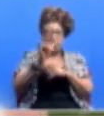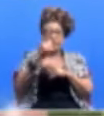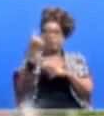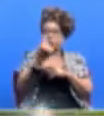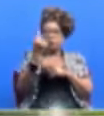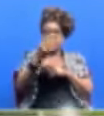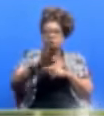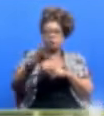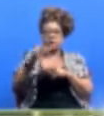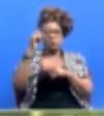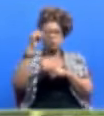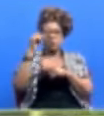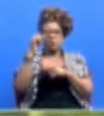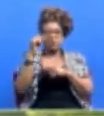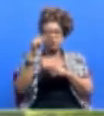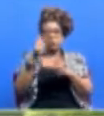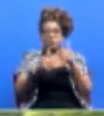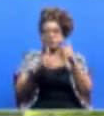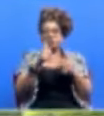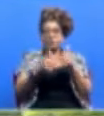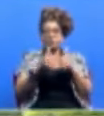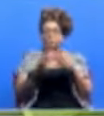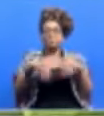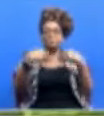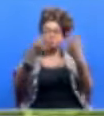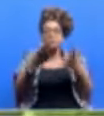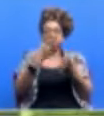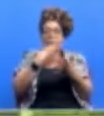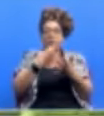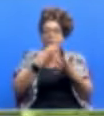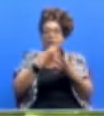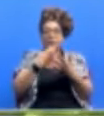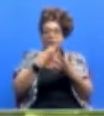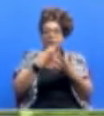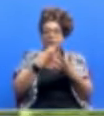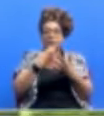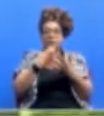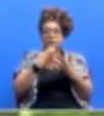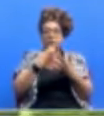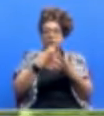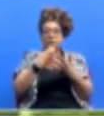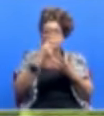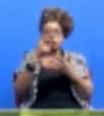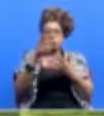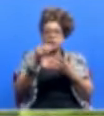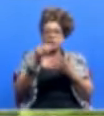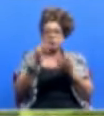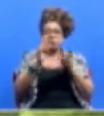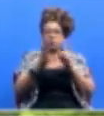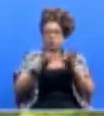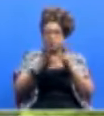hii pwani ambayo ilipatia baba Raila Amolo Odinga mwaka